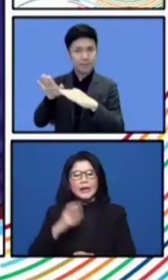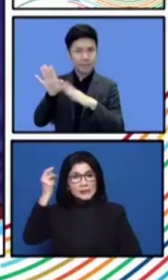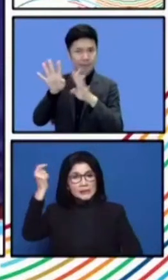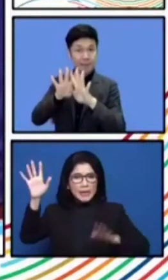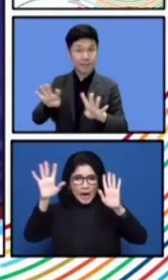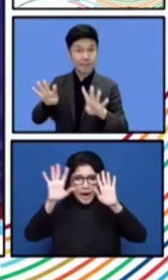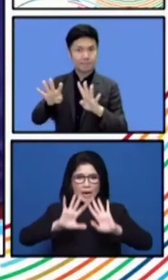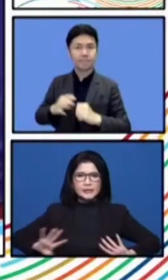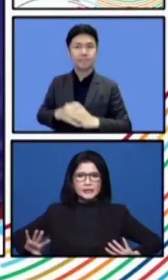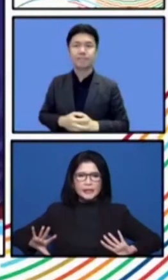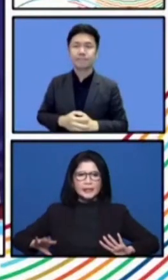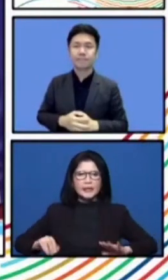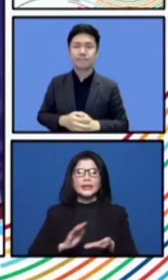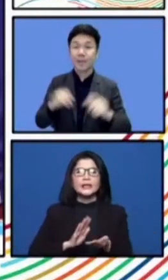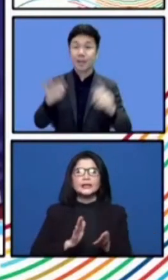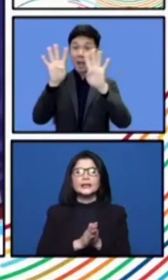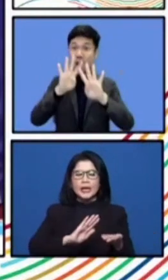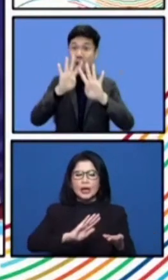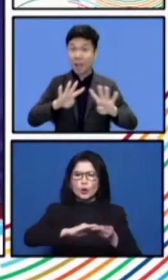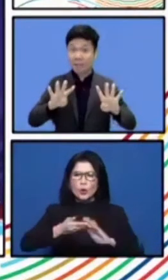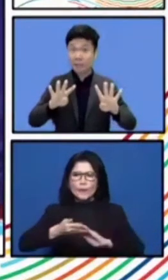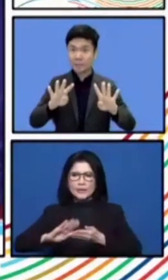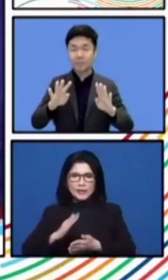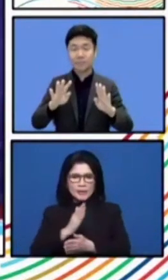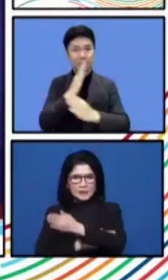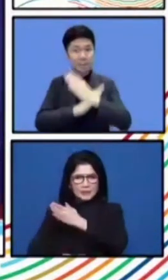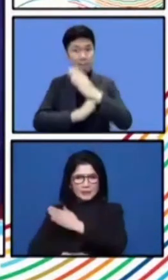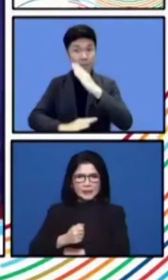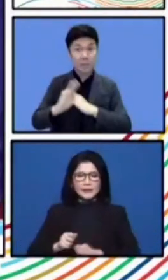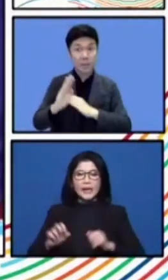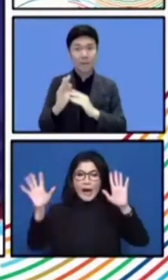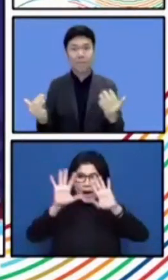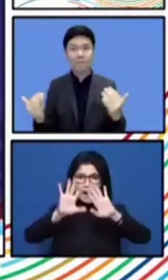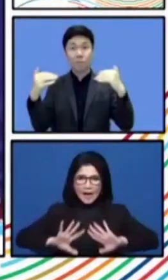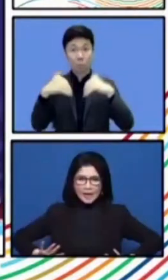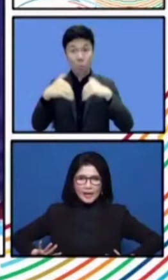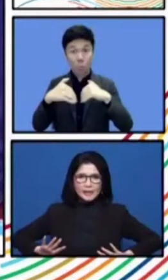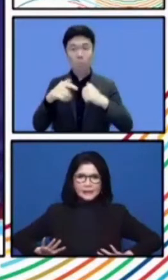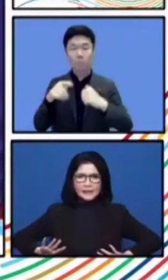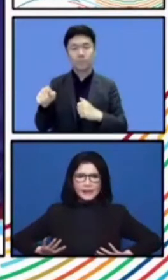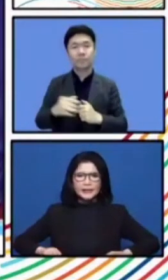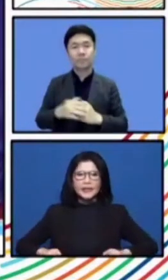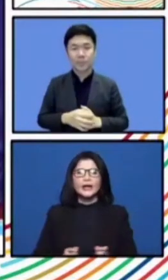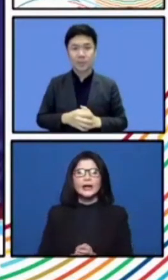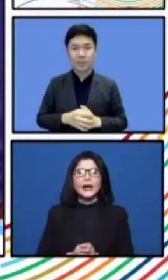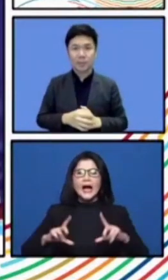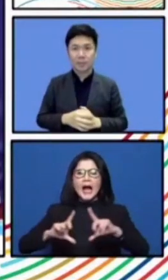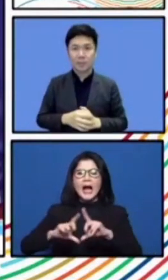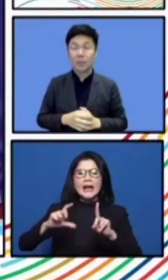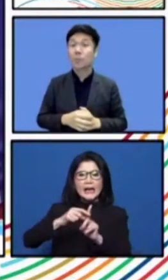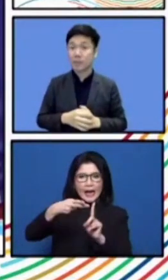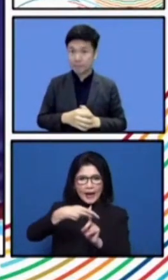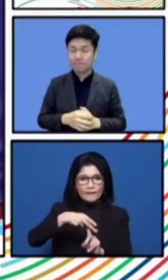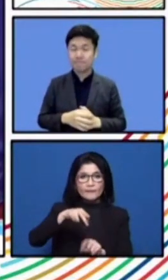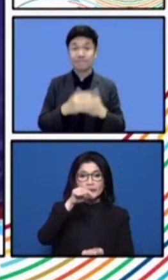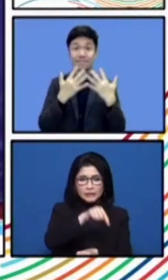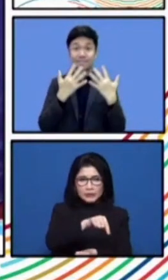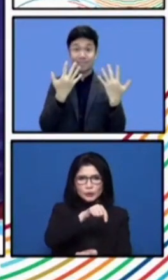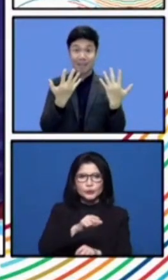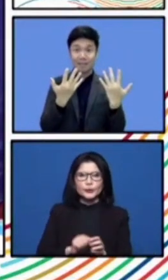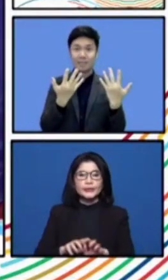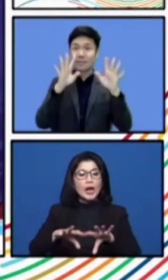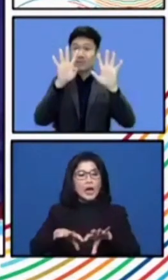forum is a community of opds in the 10 Asian countries we represent